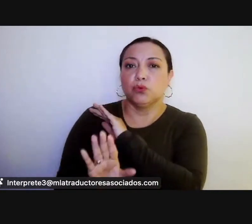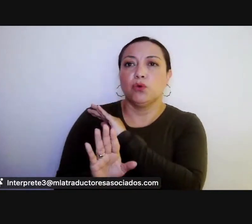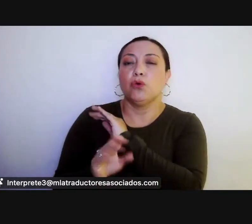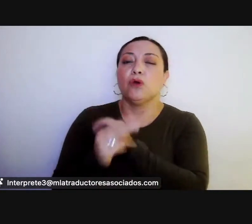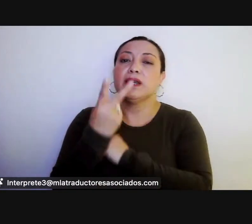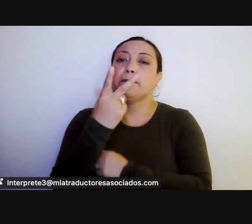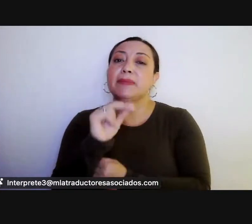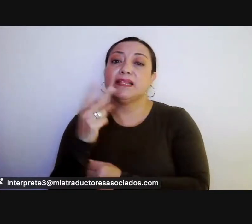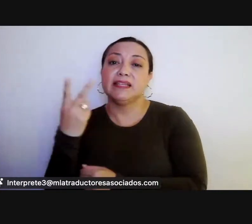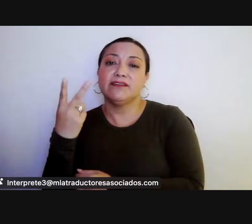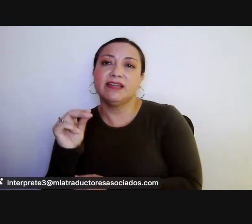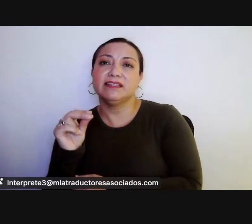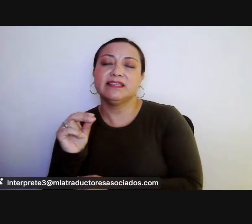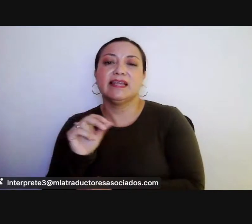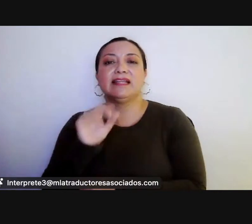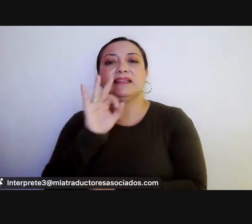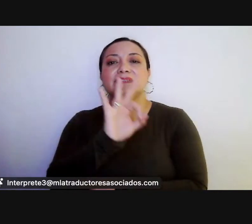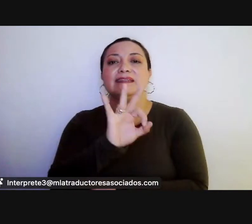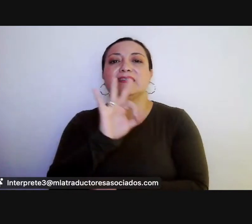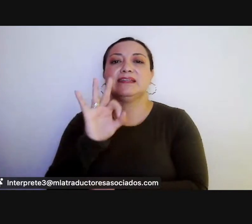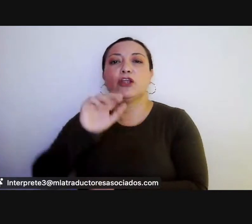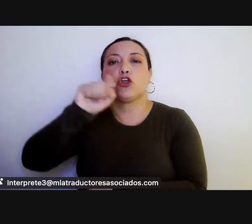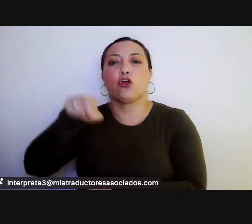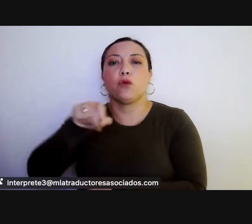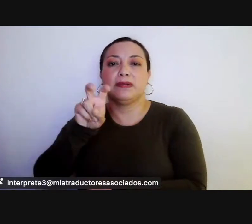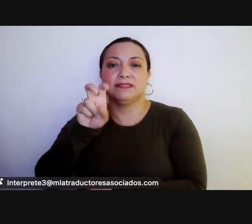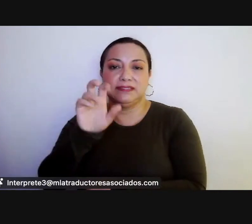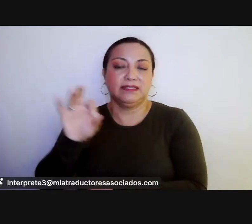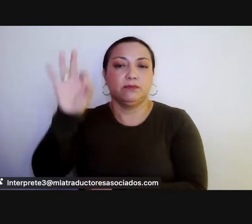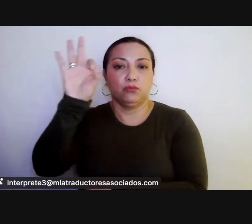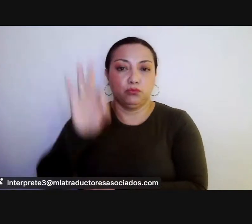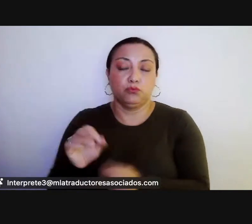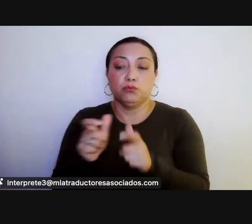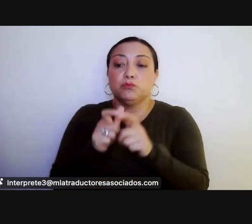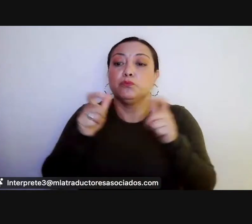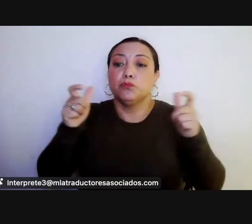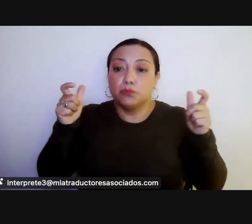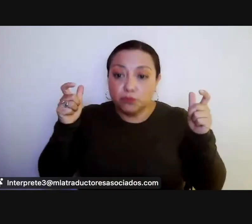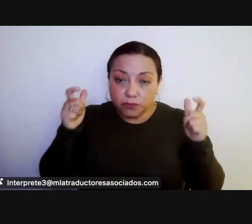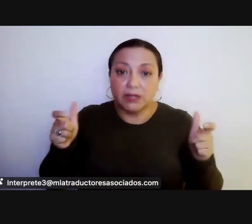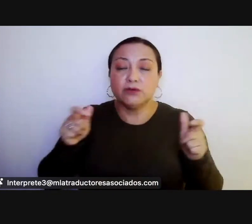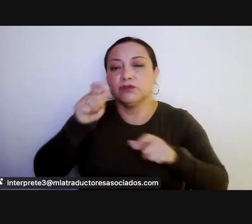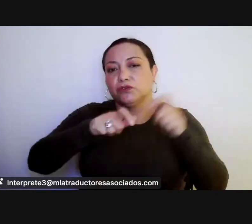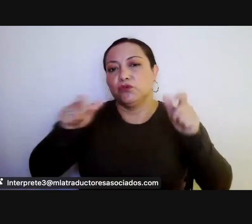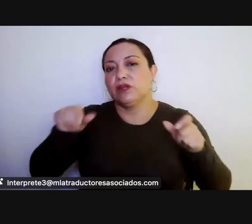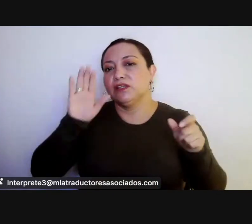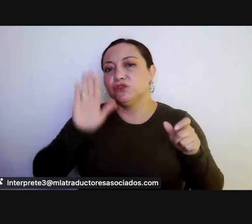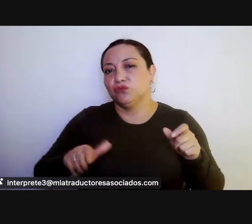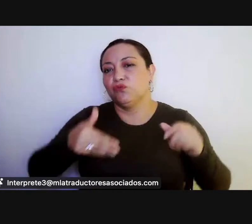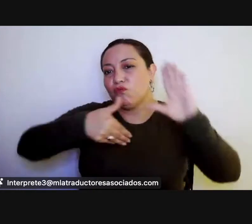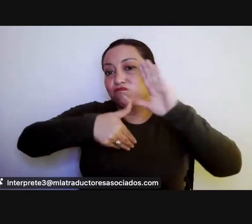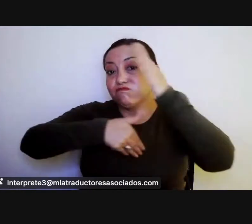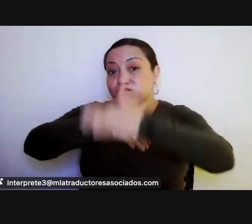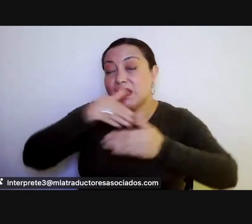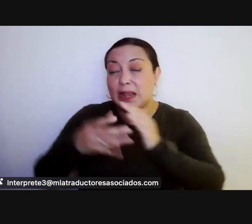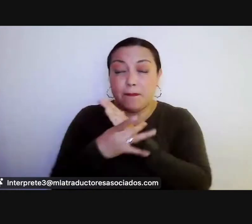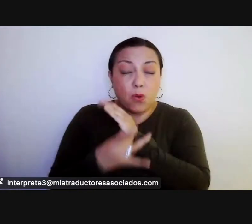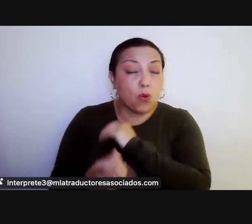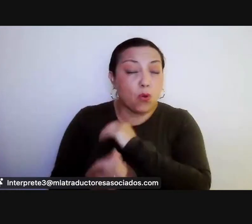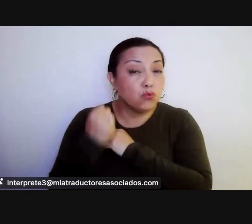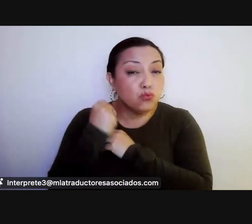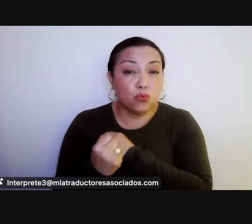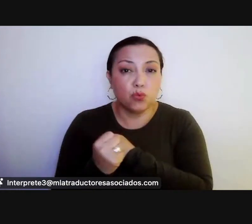2021, and the poverty rates in 2020 reached 27% of people,